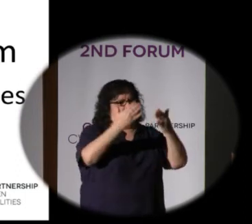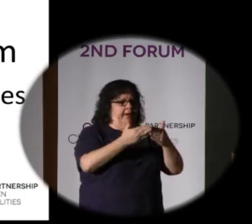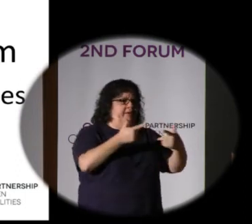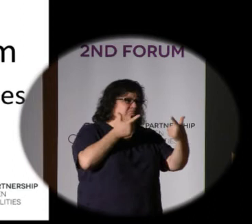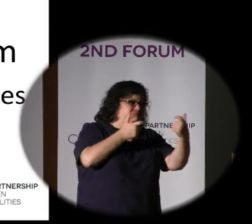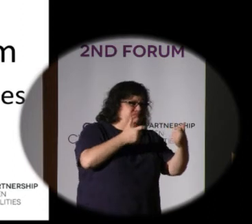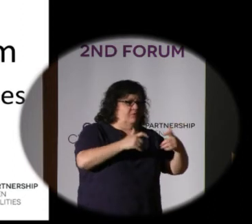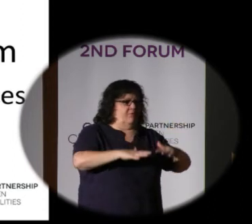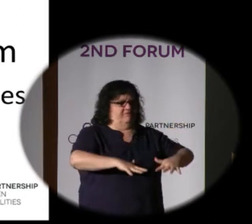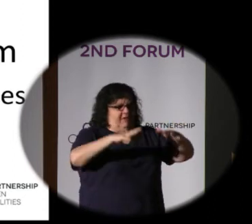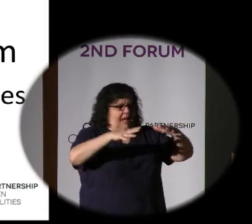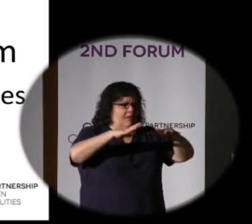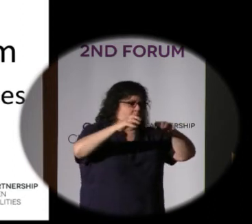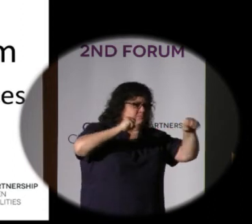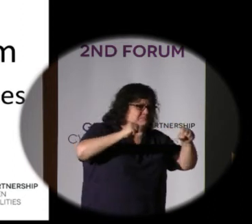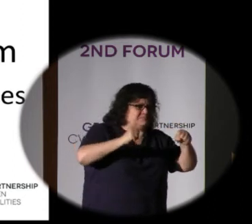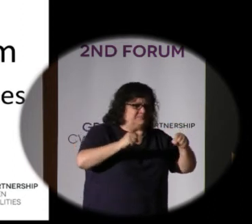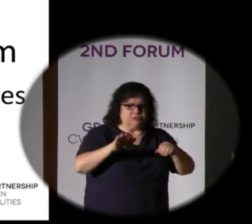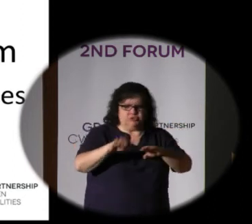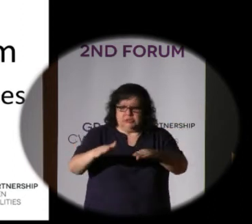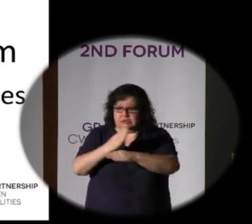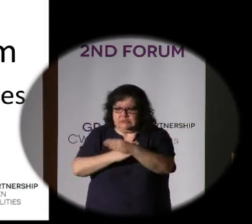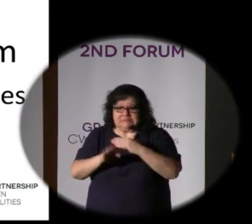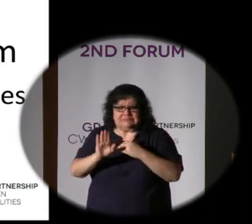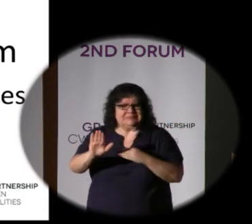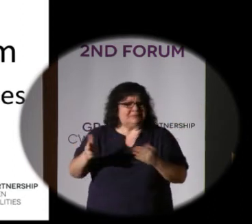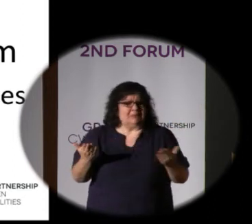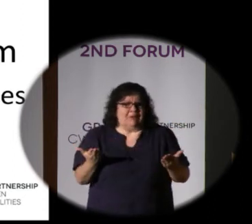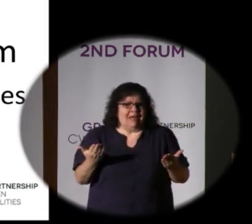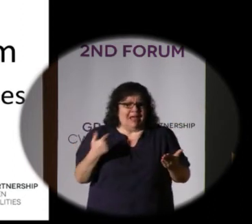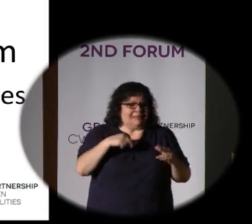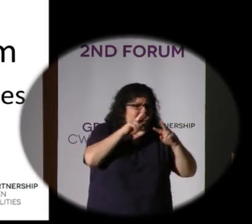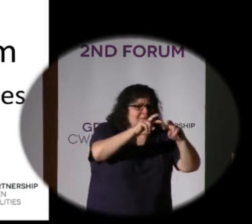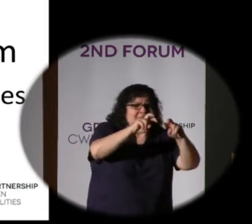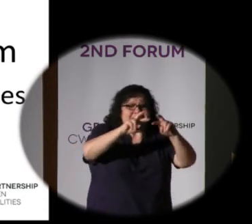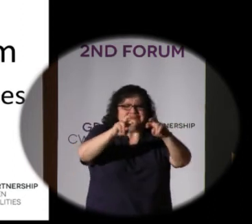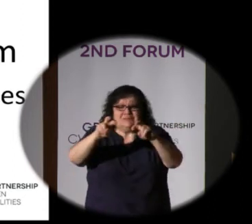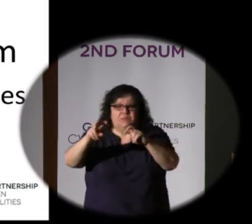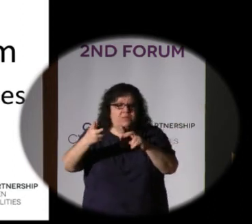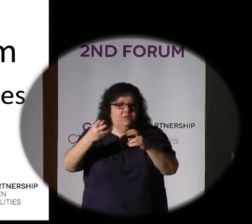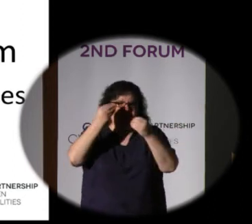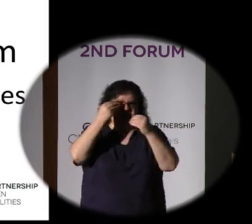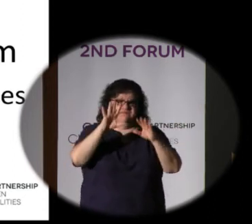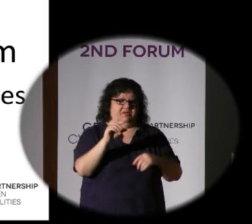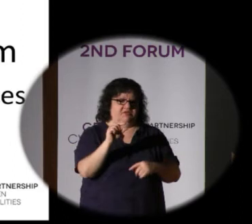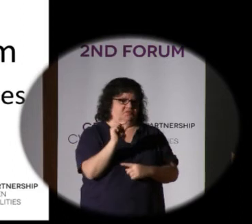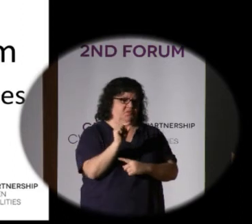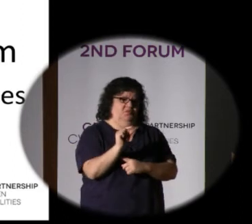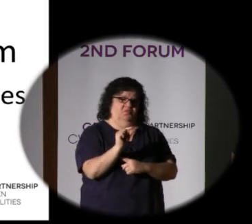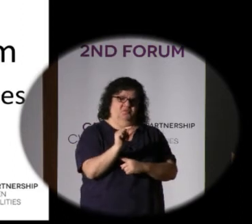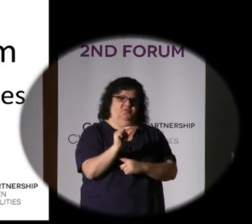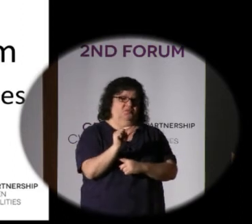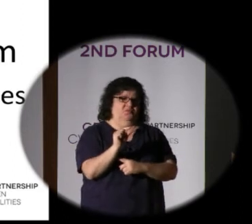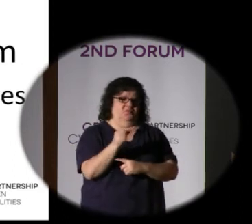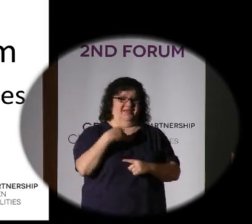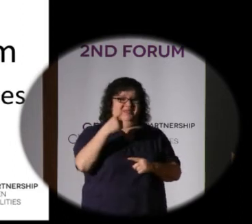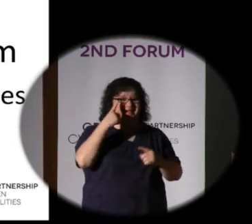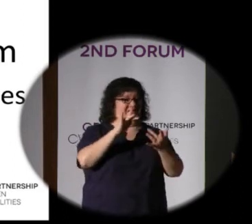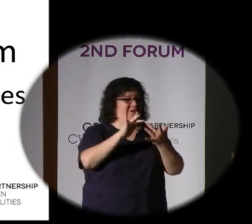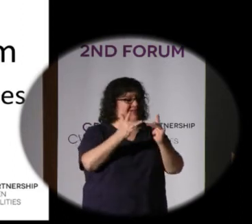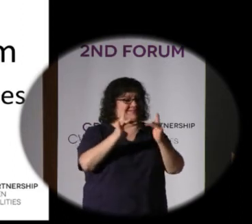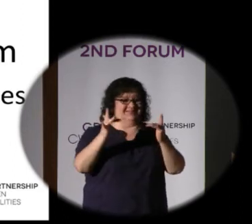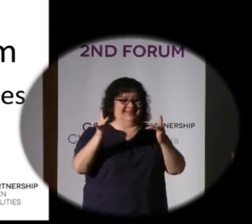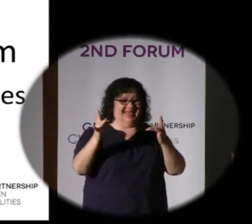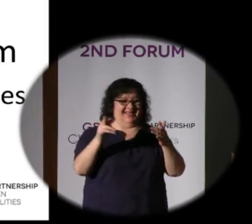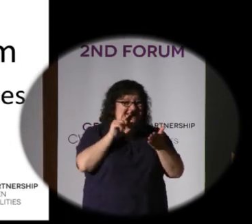The idea was to have that on websites, both on mainstream websites and on UNICEF websites, but we did not get